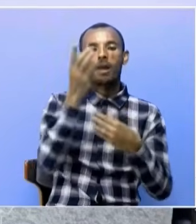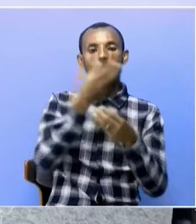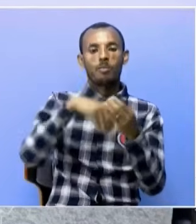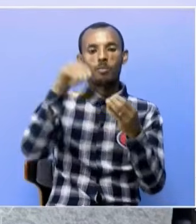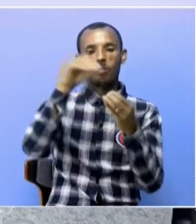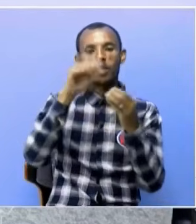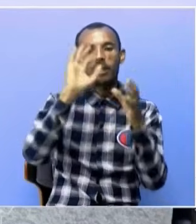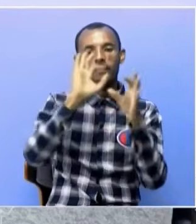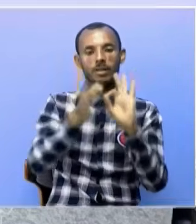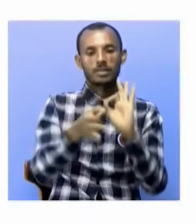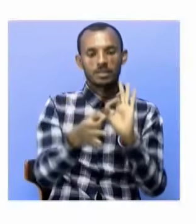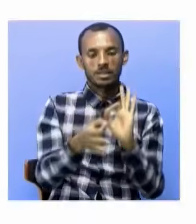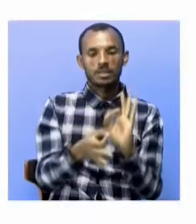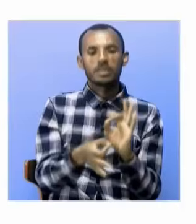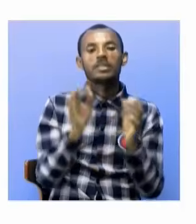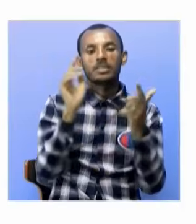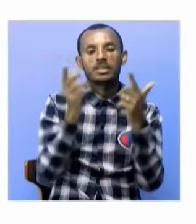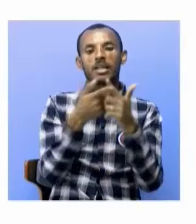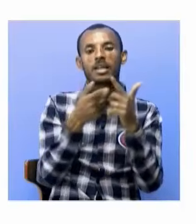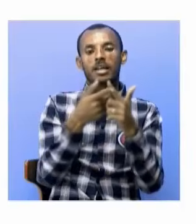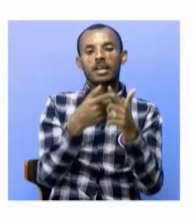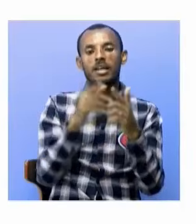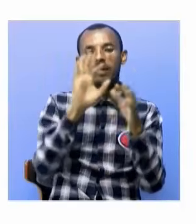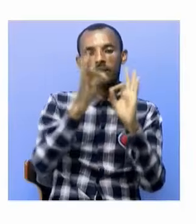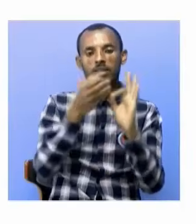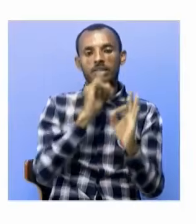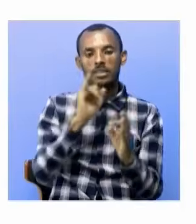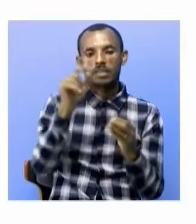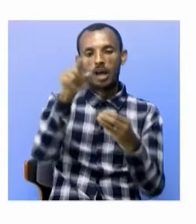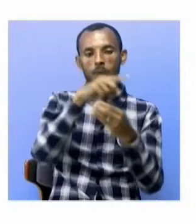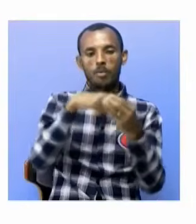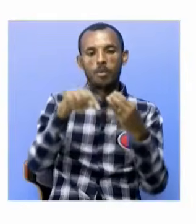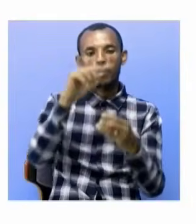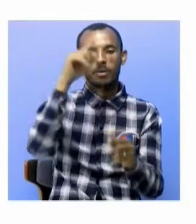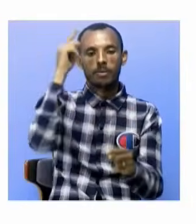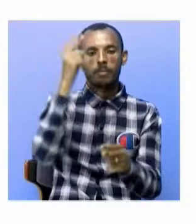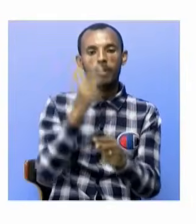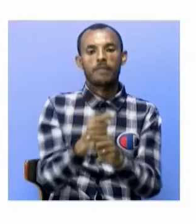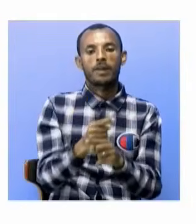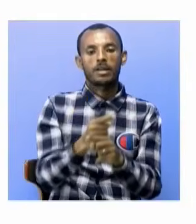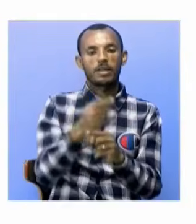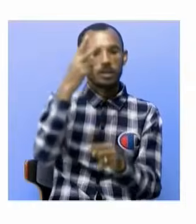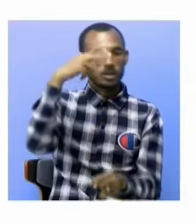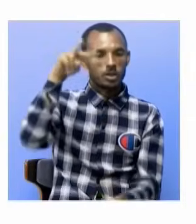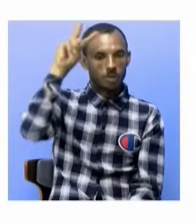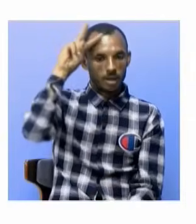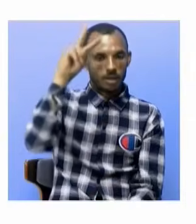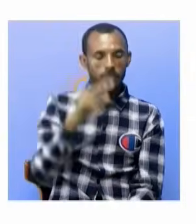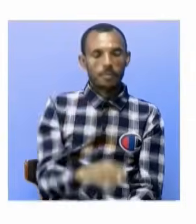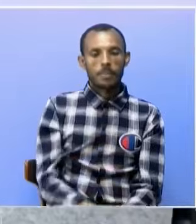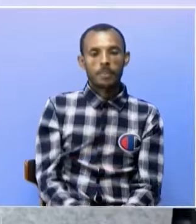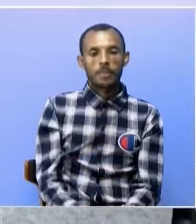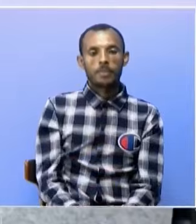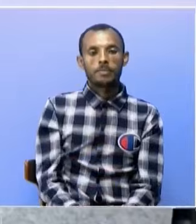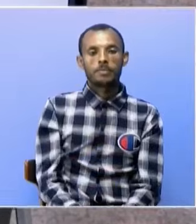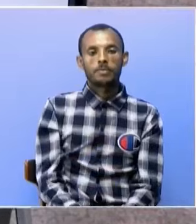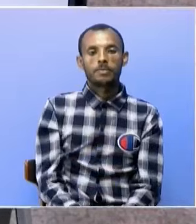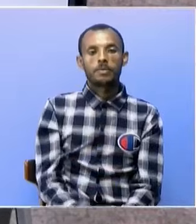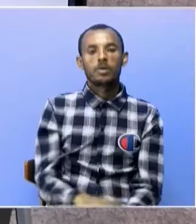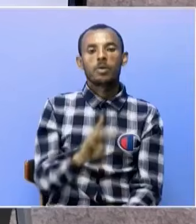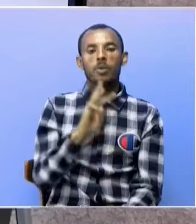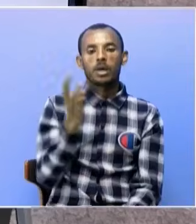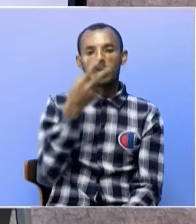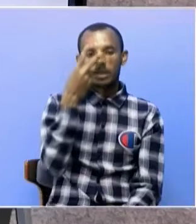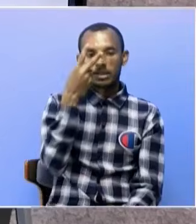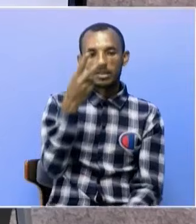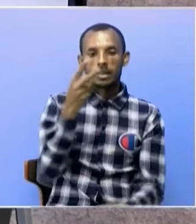Okay, the second definition is about perfect squares. Okay, so far we have seen